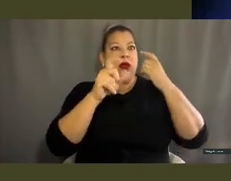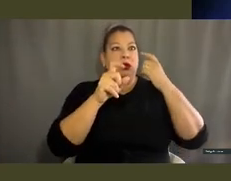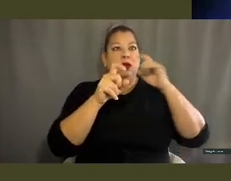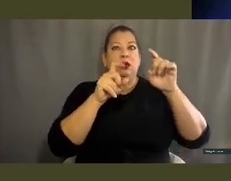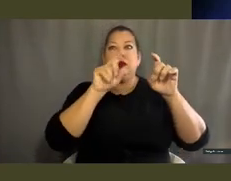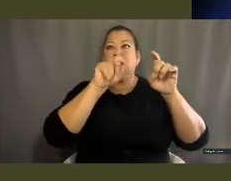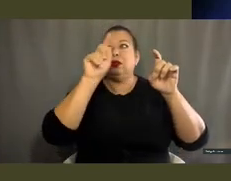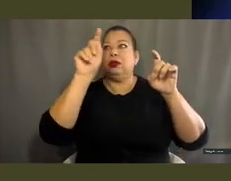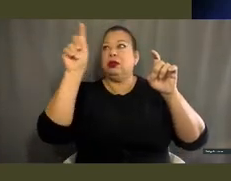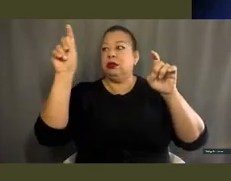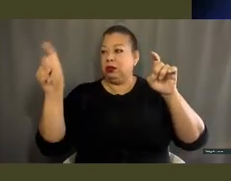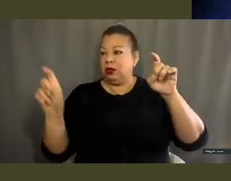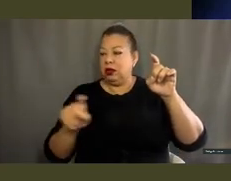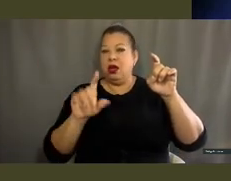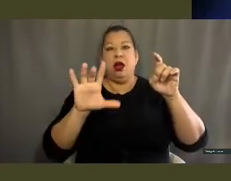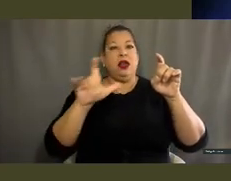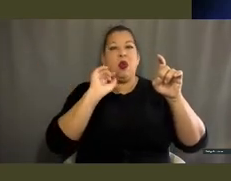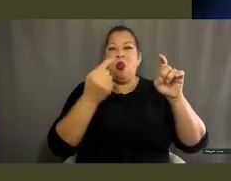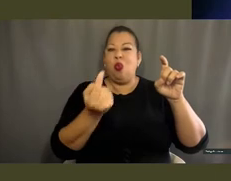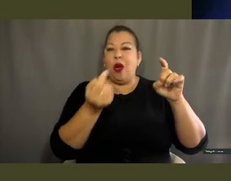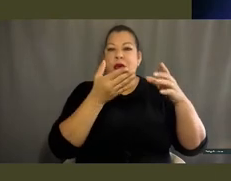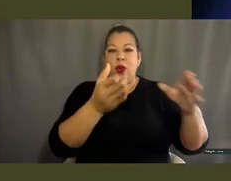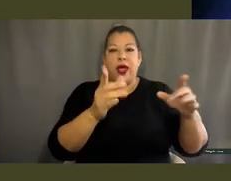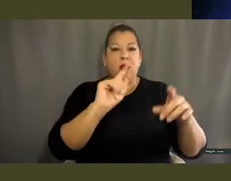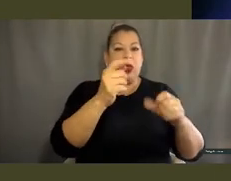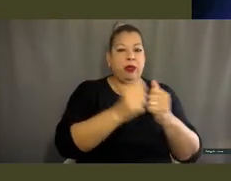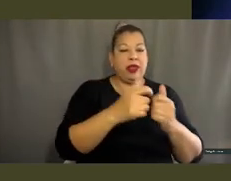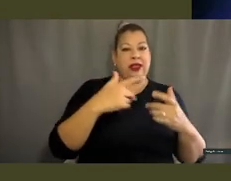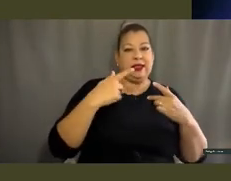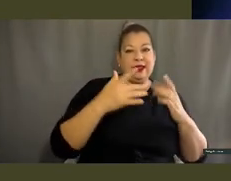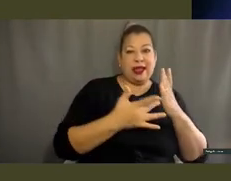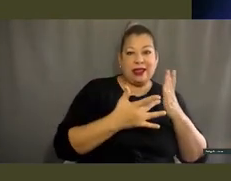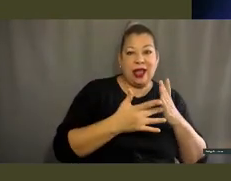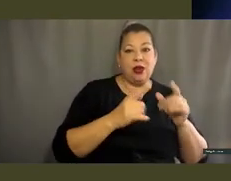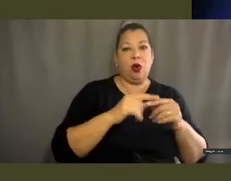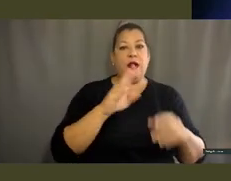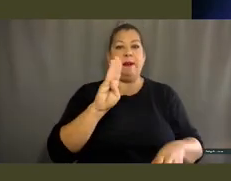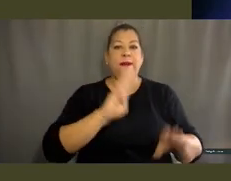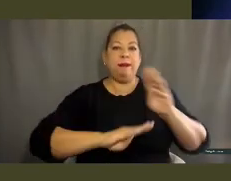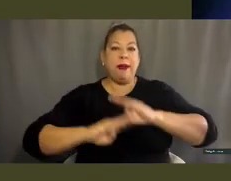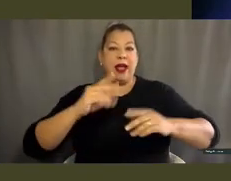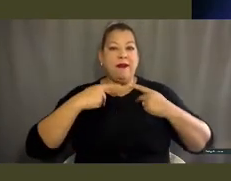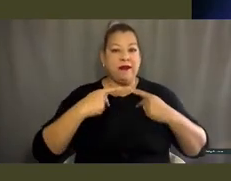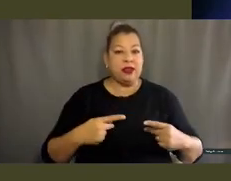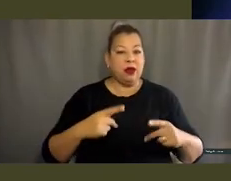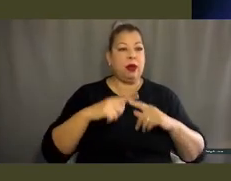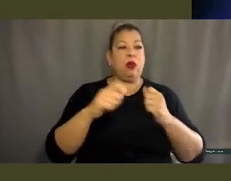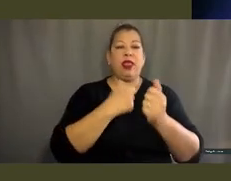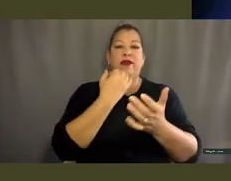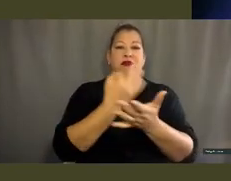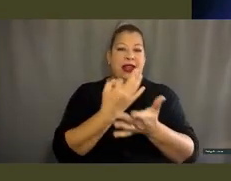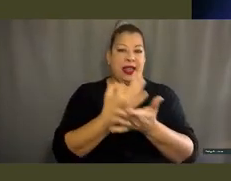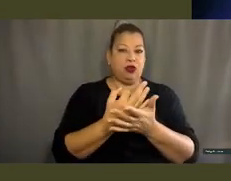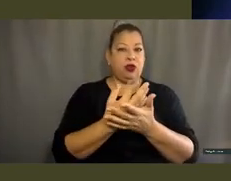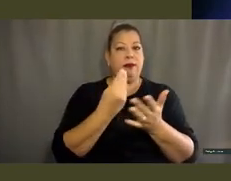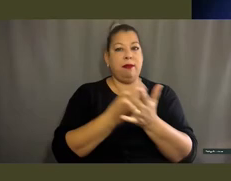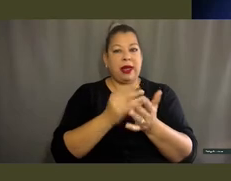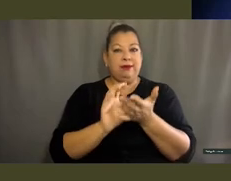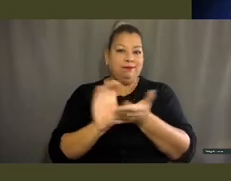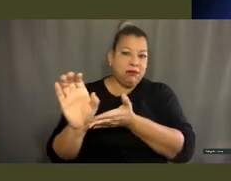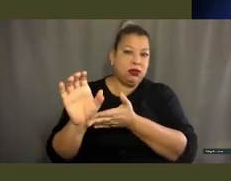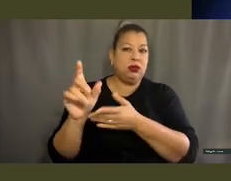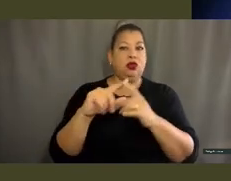of ways, not just with technologies and biophysical improvements, but also with financial mechanisms, changes